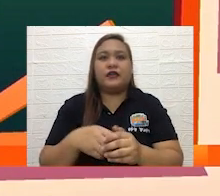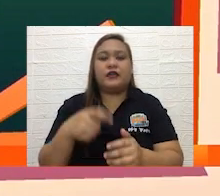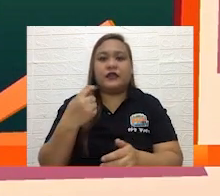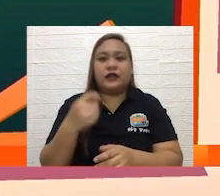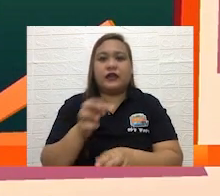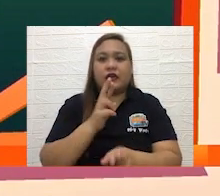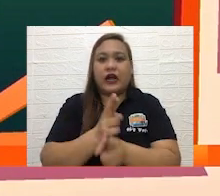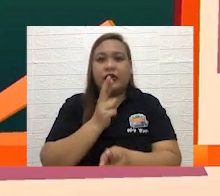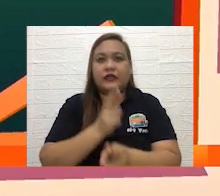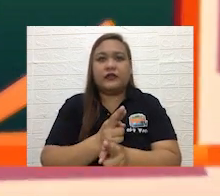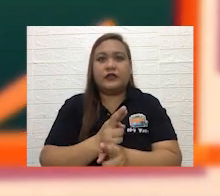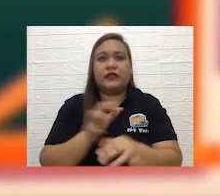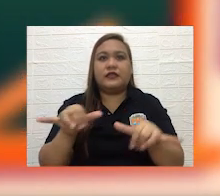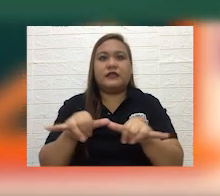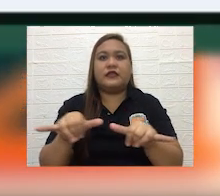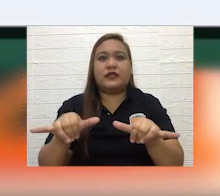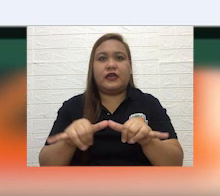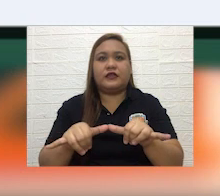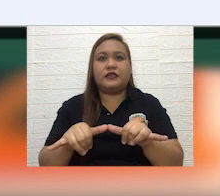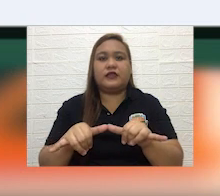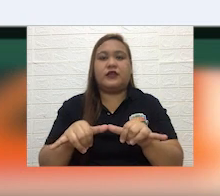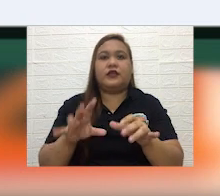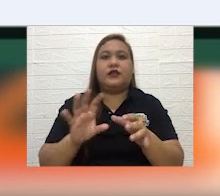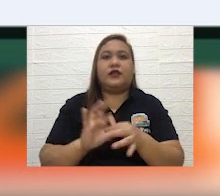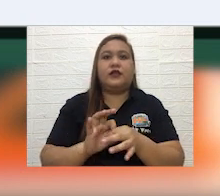various scales.